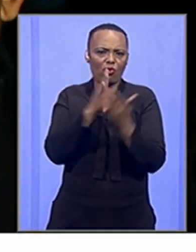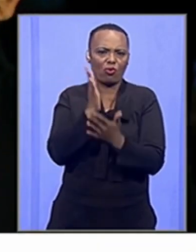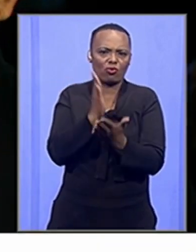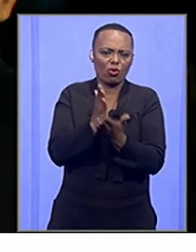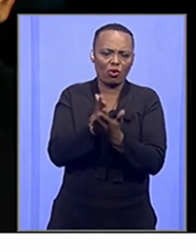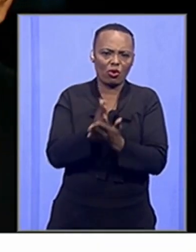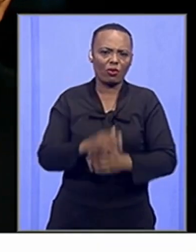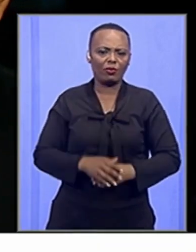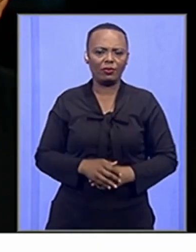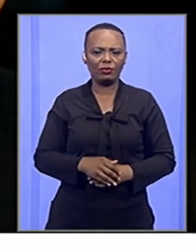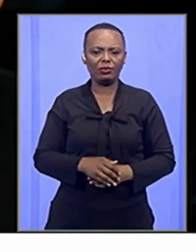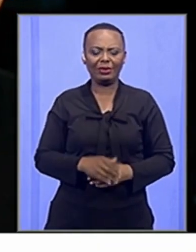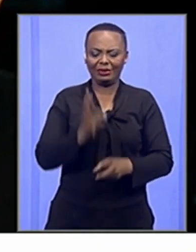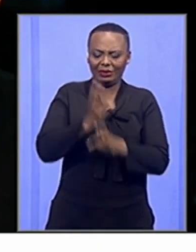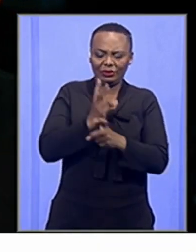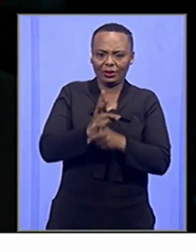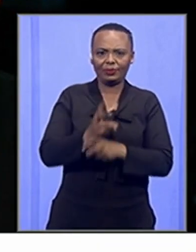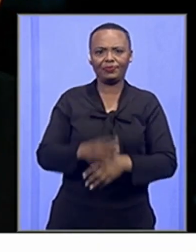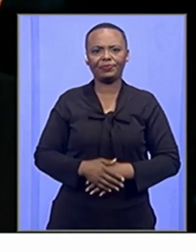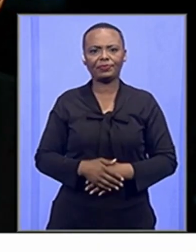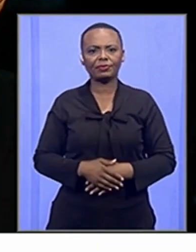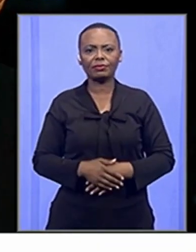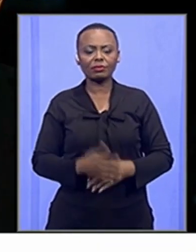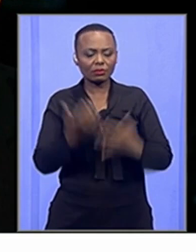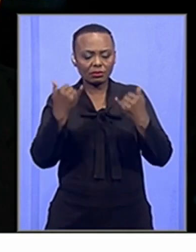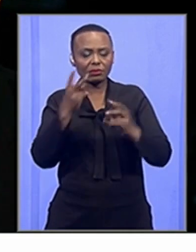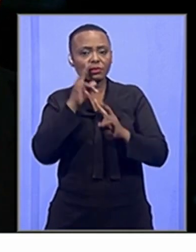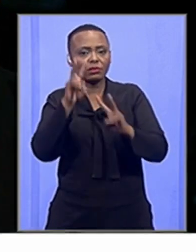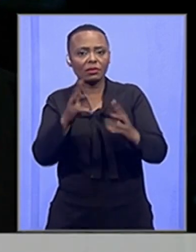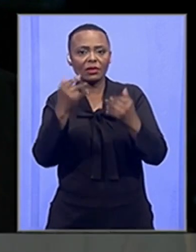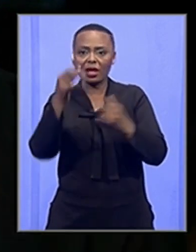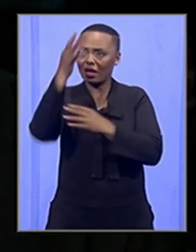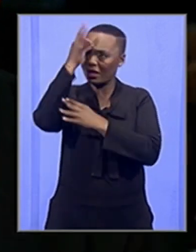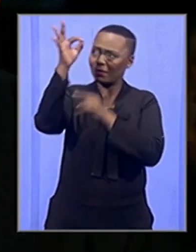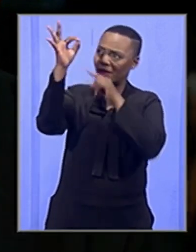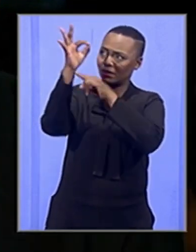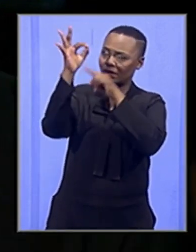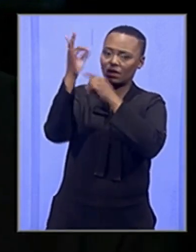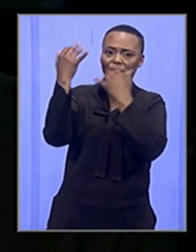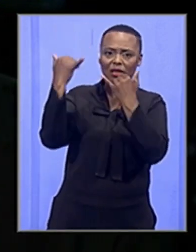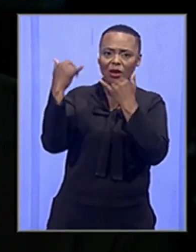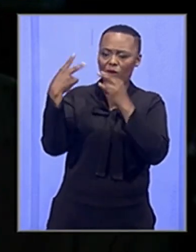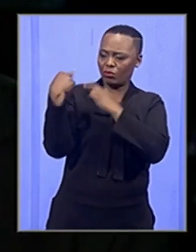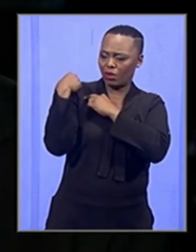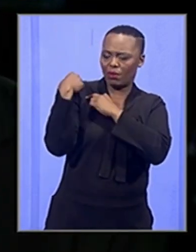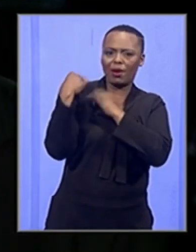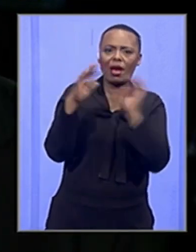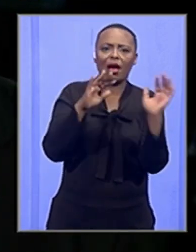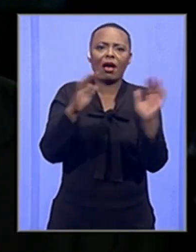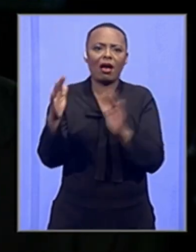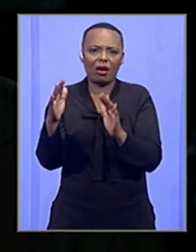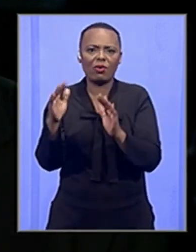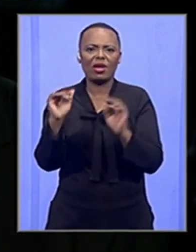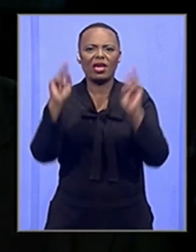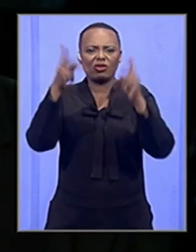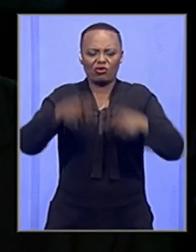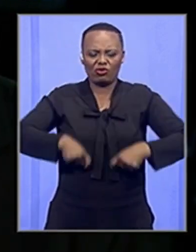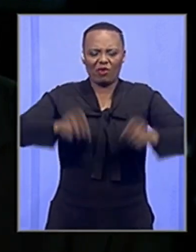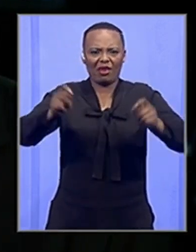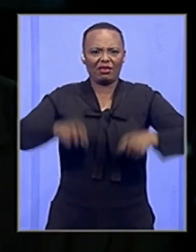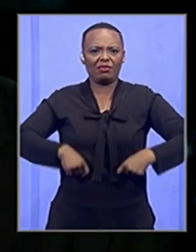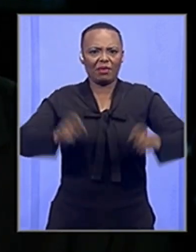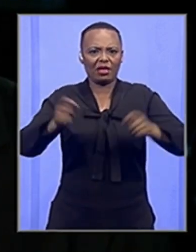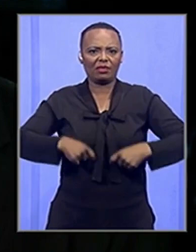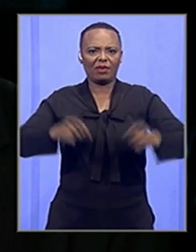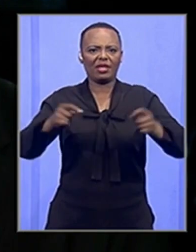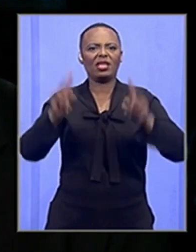engage here is to see how can we perhaps get government as a whole to account for the spending we have